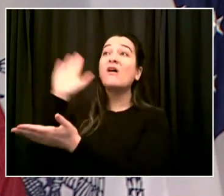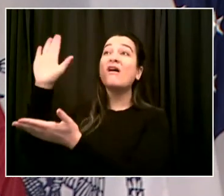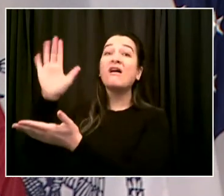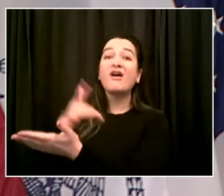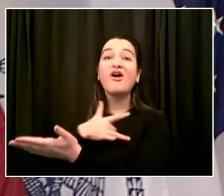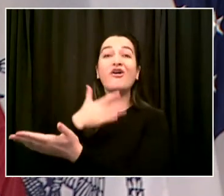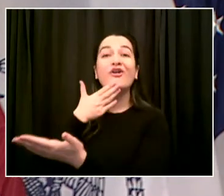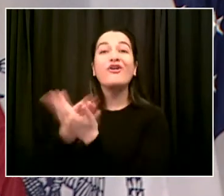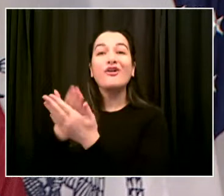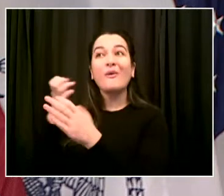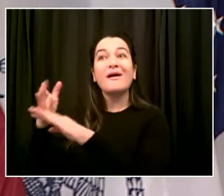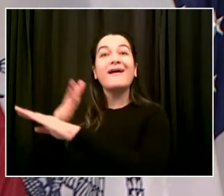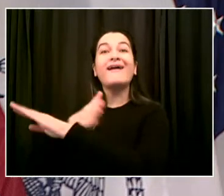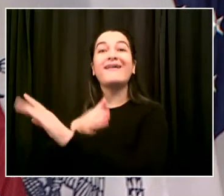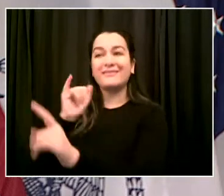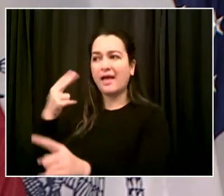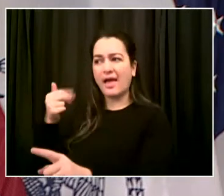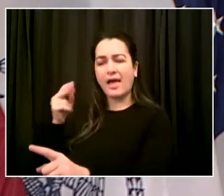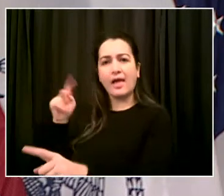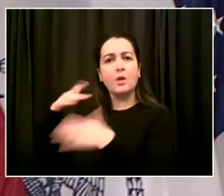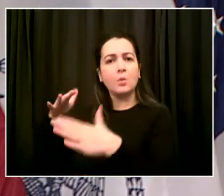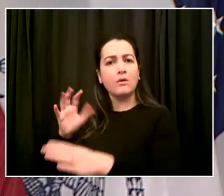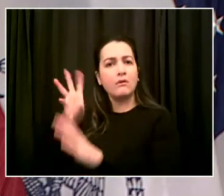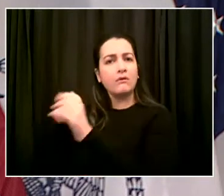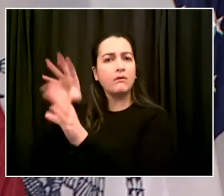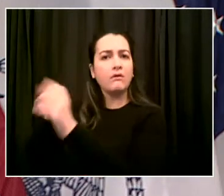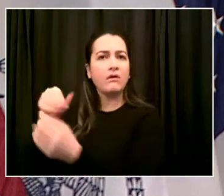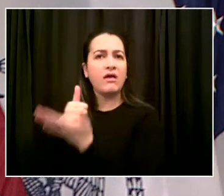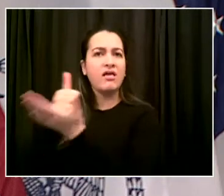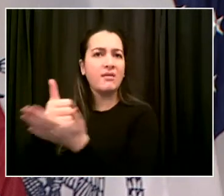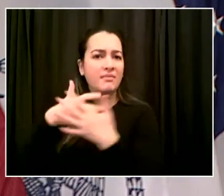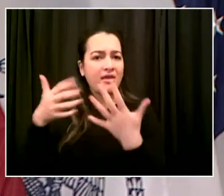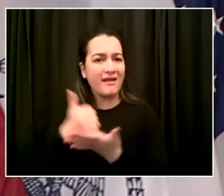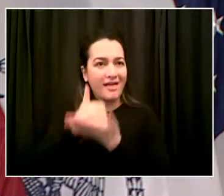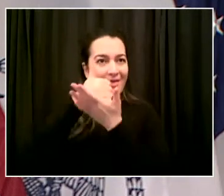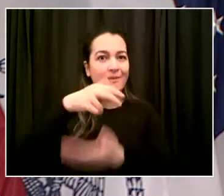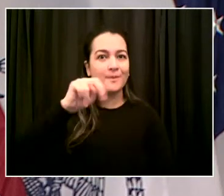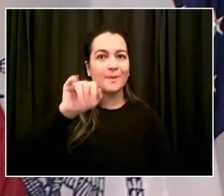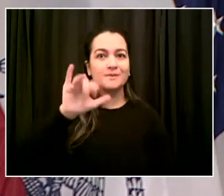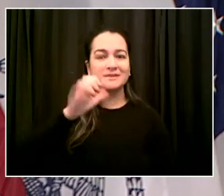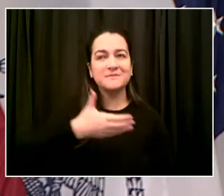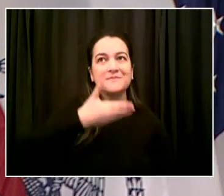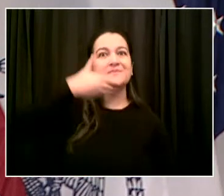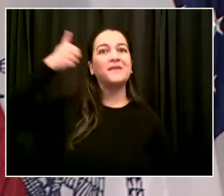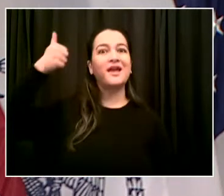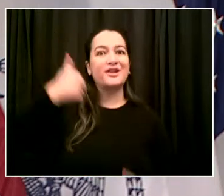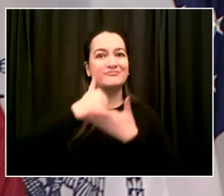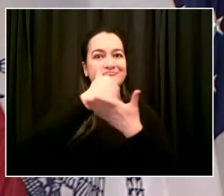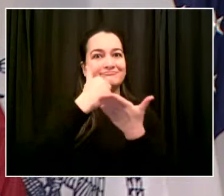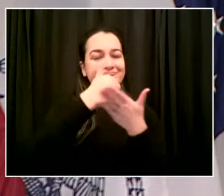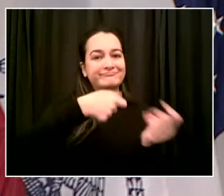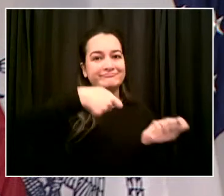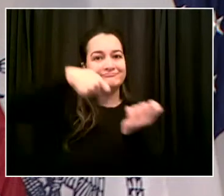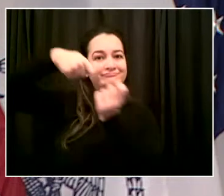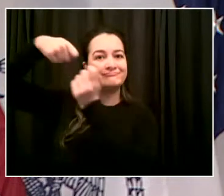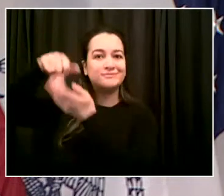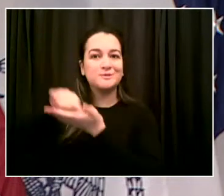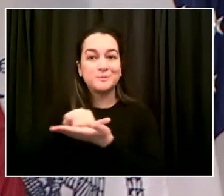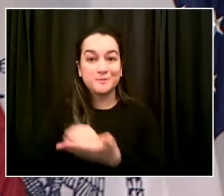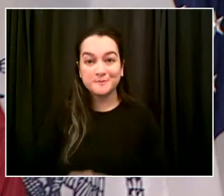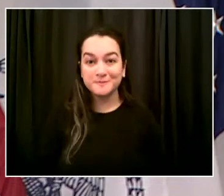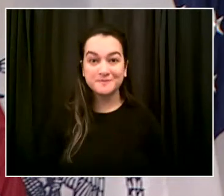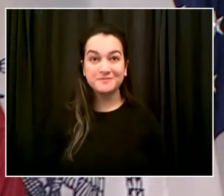way that we didn't do before because what we did in the past didn't make sense. So I am very, very